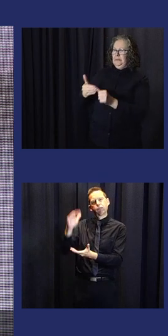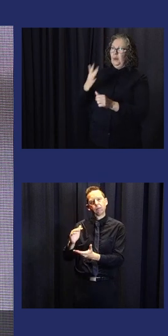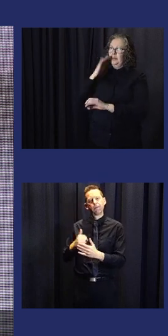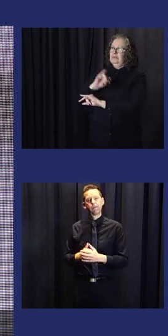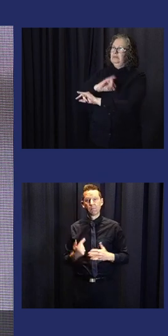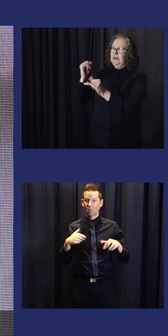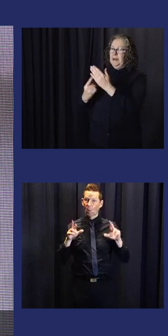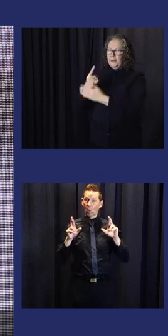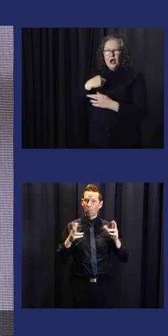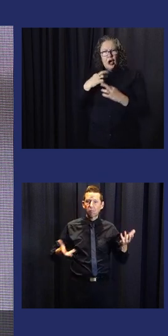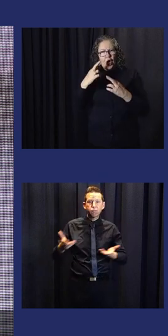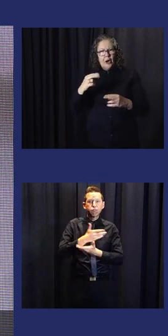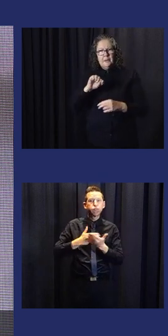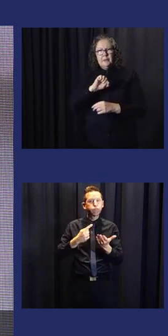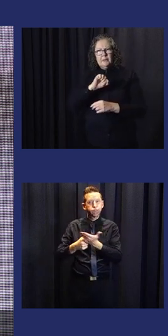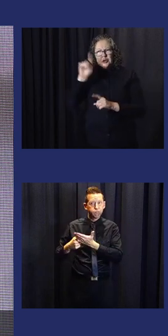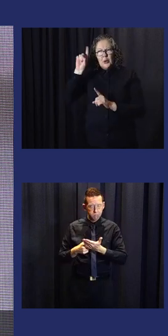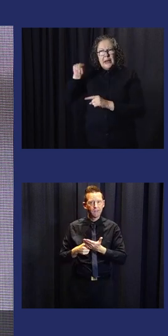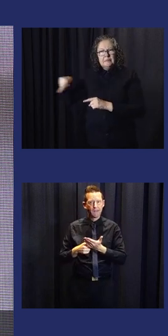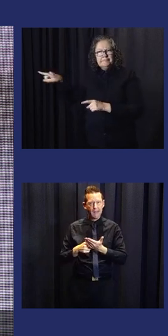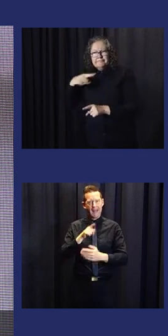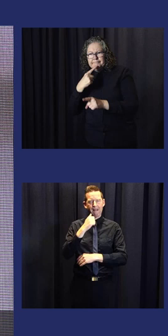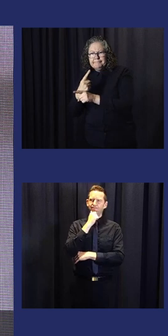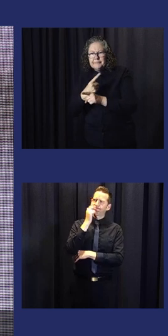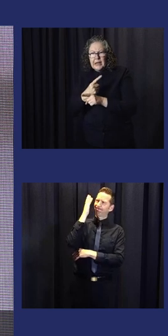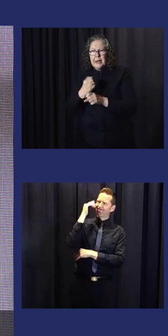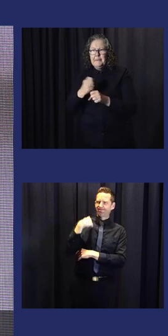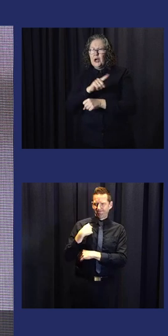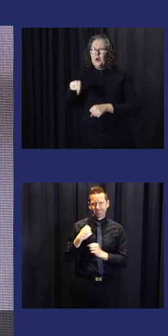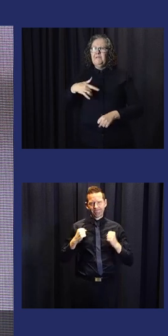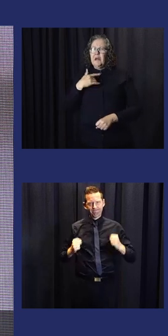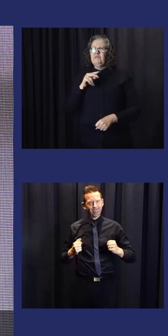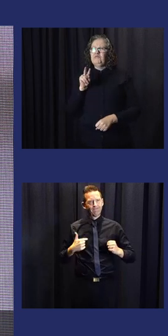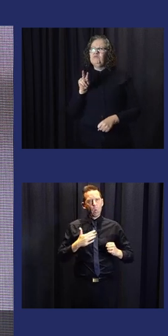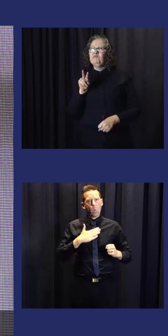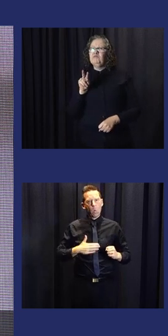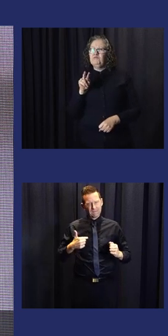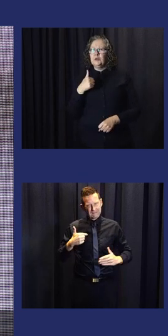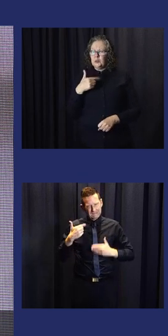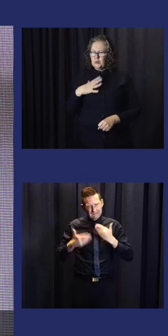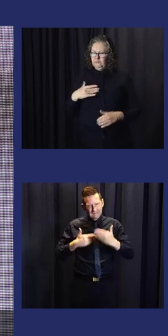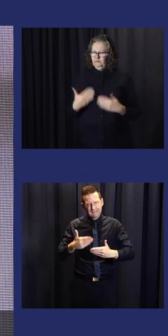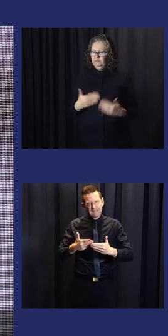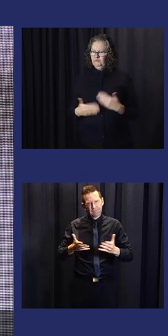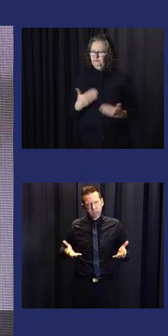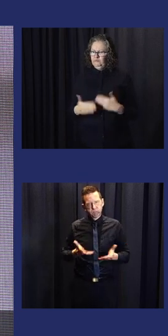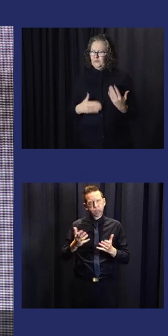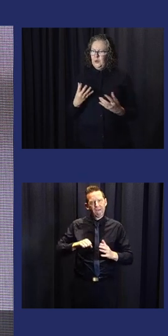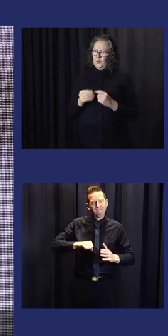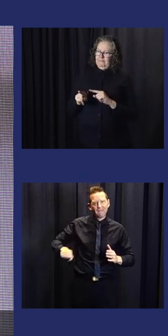that today's discussions left us all with a desire to help and accelerate implementation of the Sendai